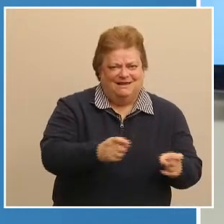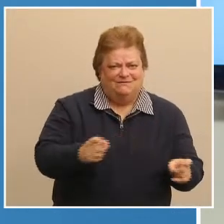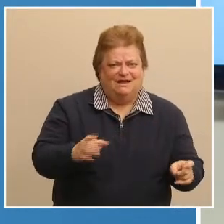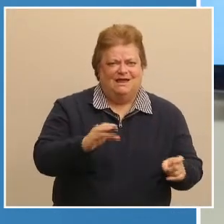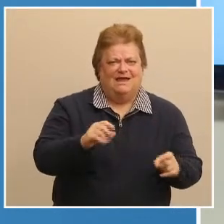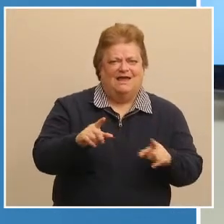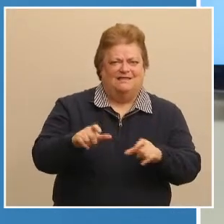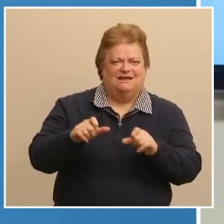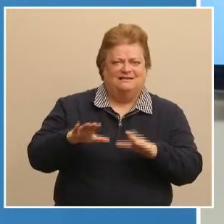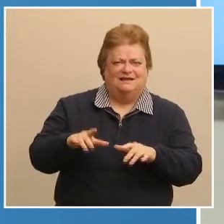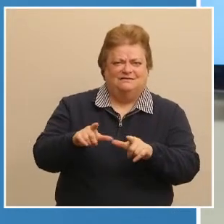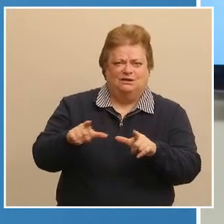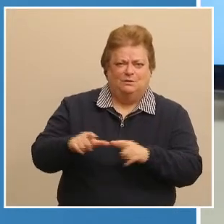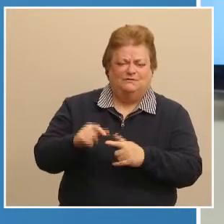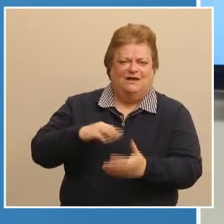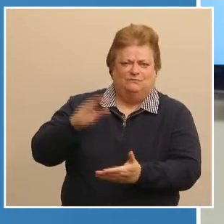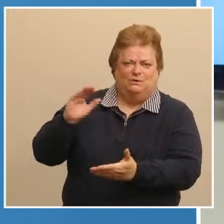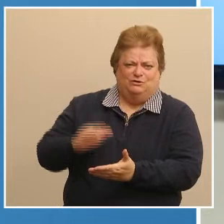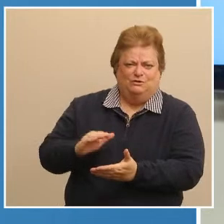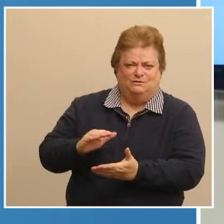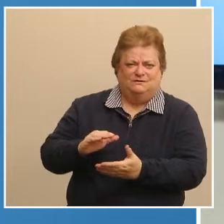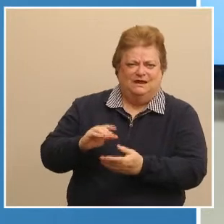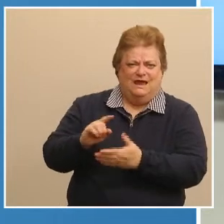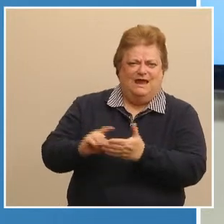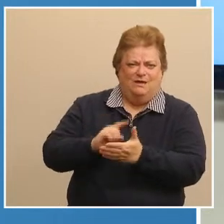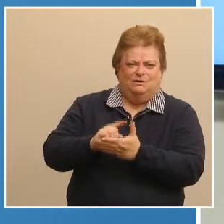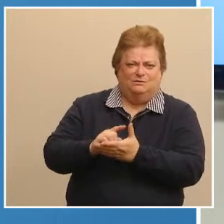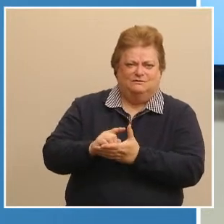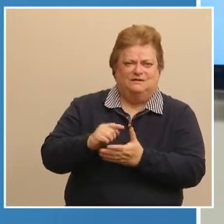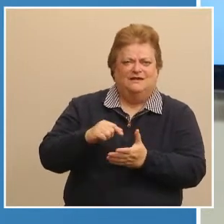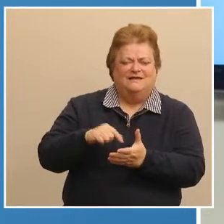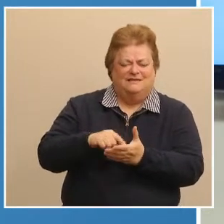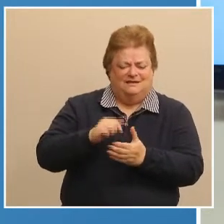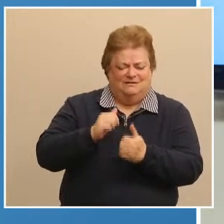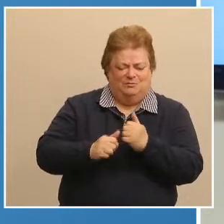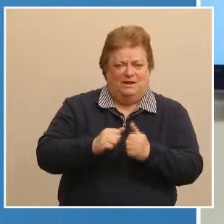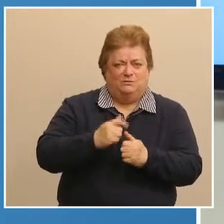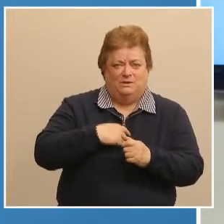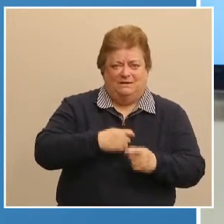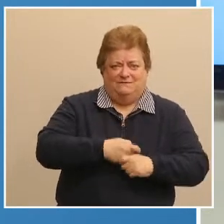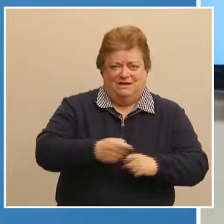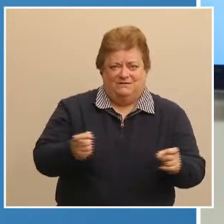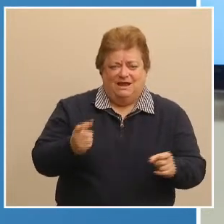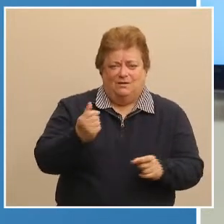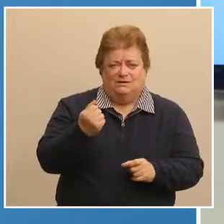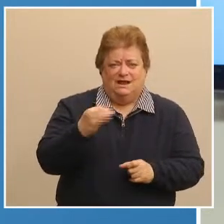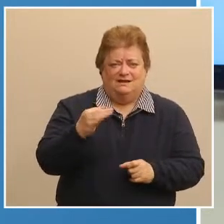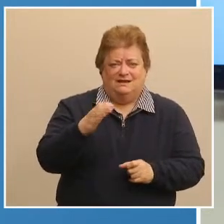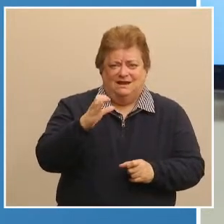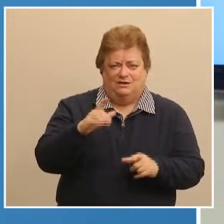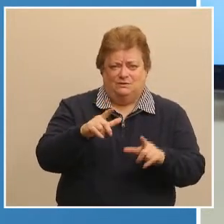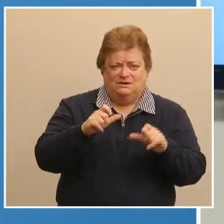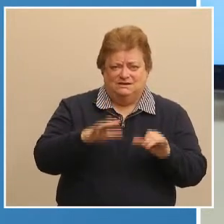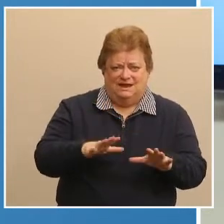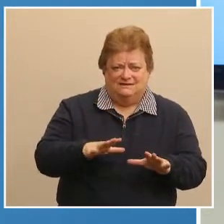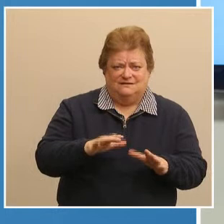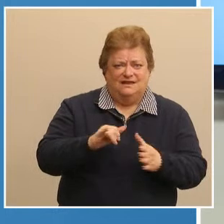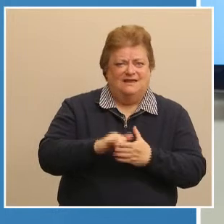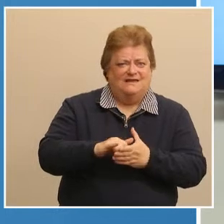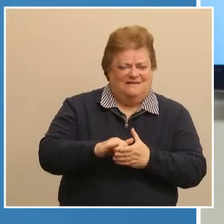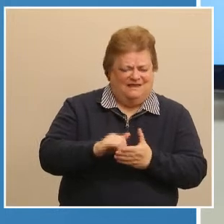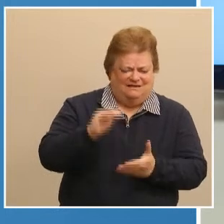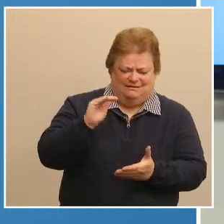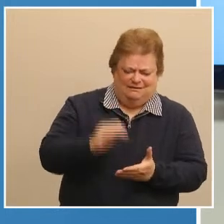have reduced hours. This past week, just over 1,900 tests were completed. This is the fewest tests